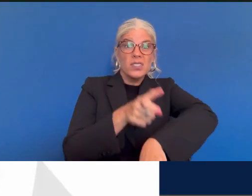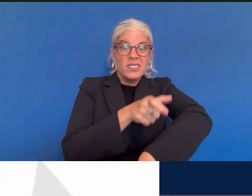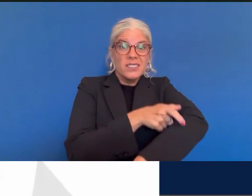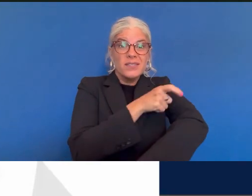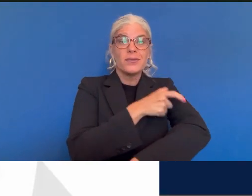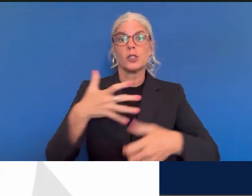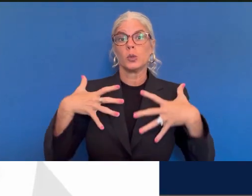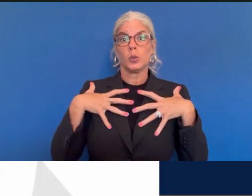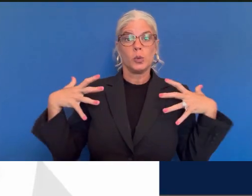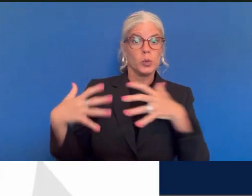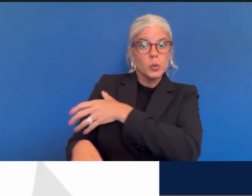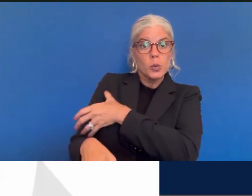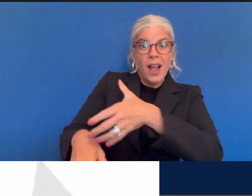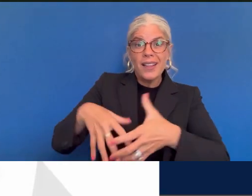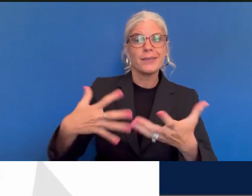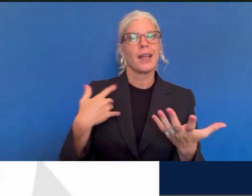sores,